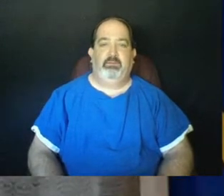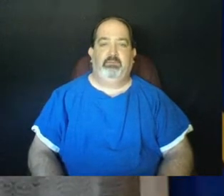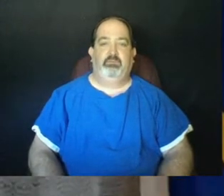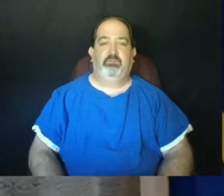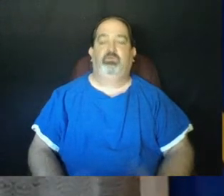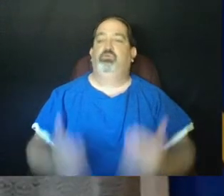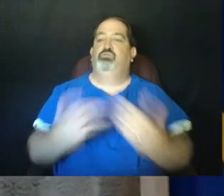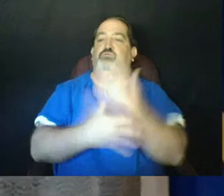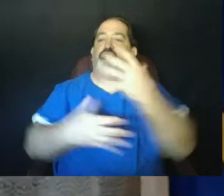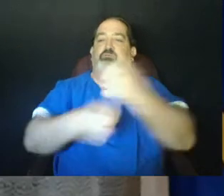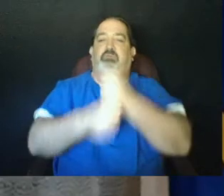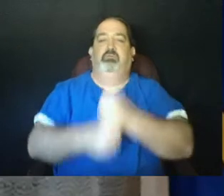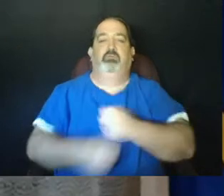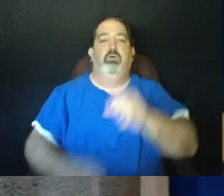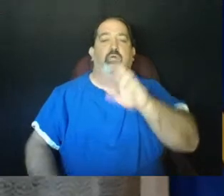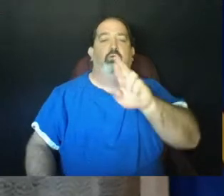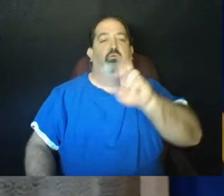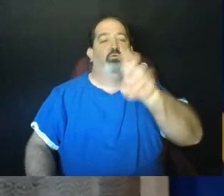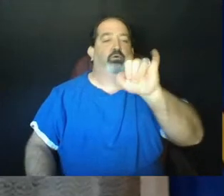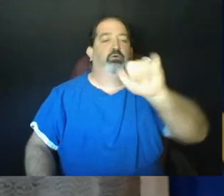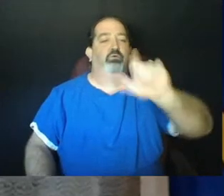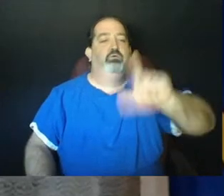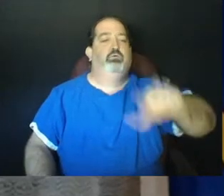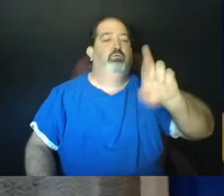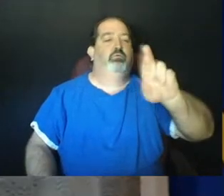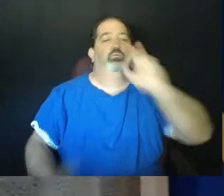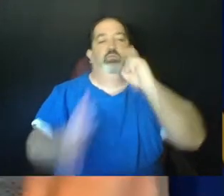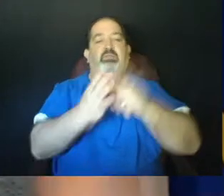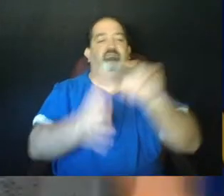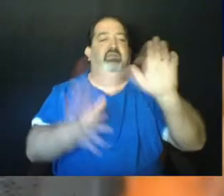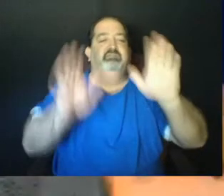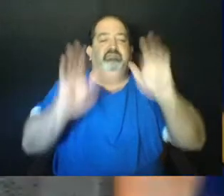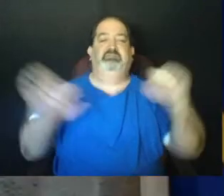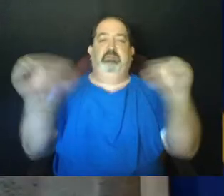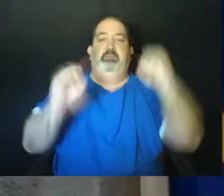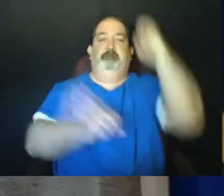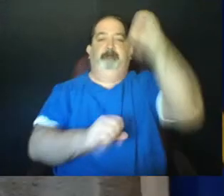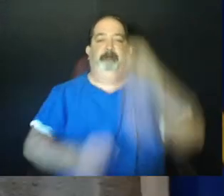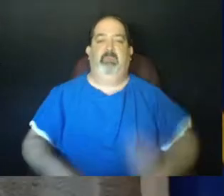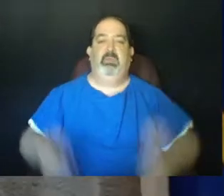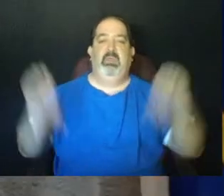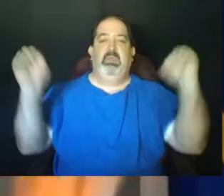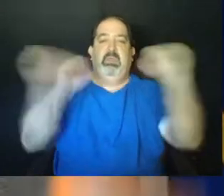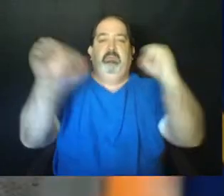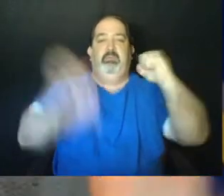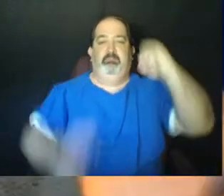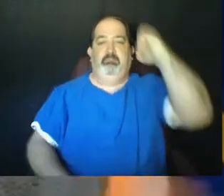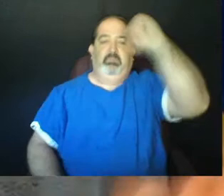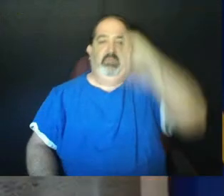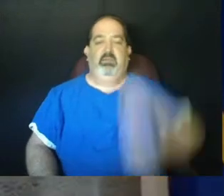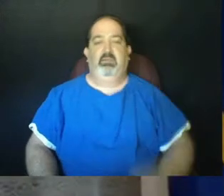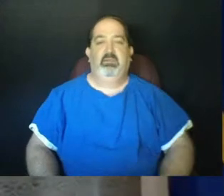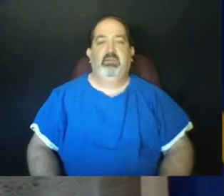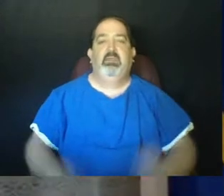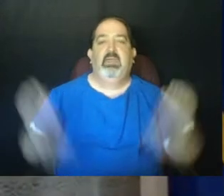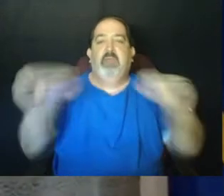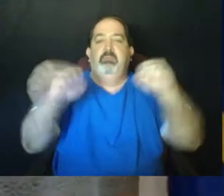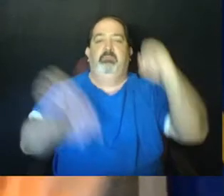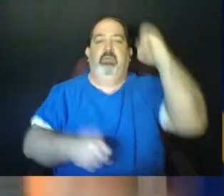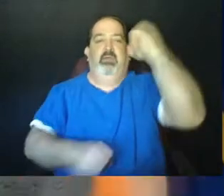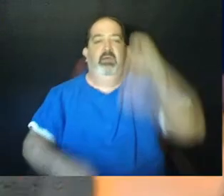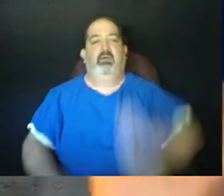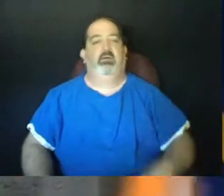For the newest recipients of the Royal Recognition of Excellence, hip hip, hip hip, hip